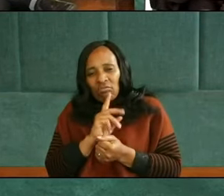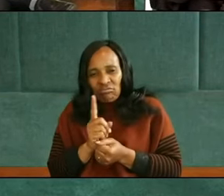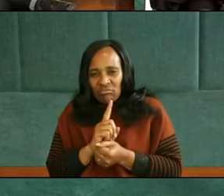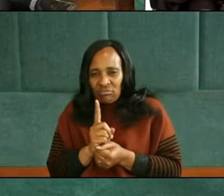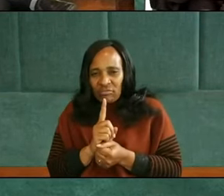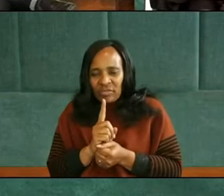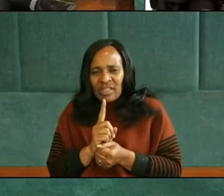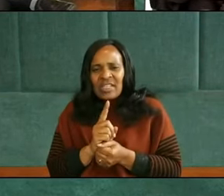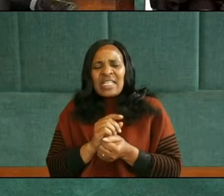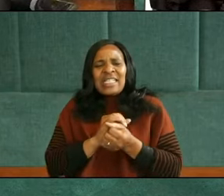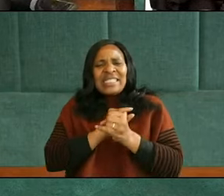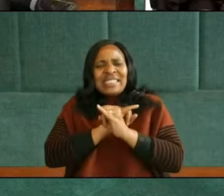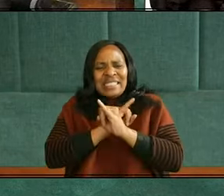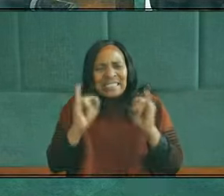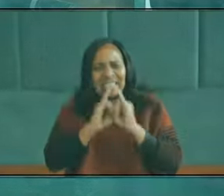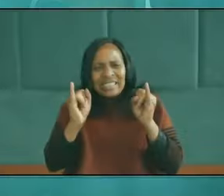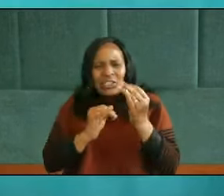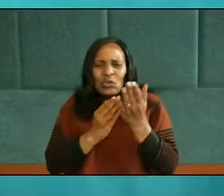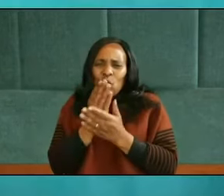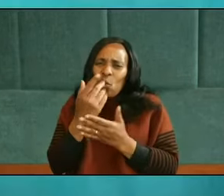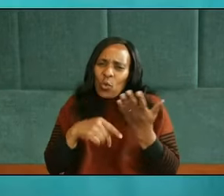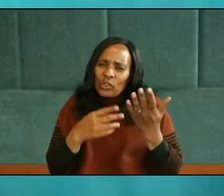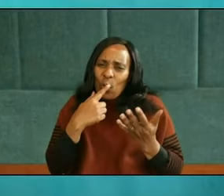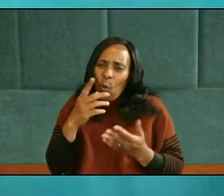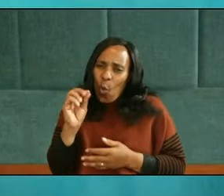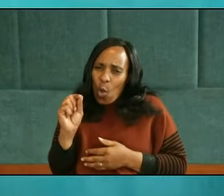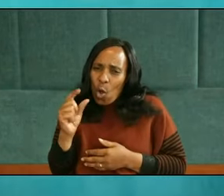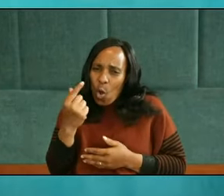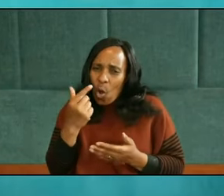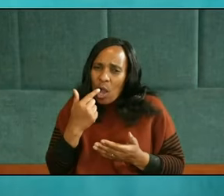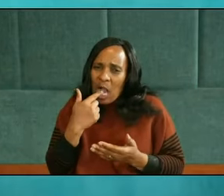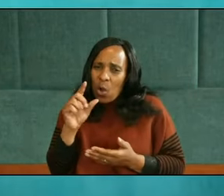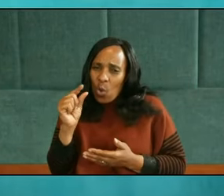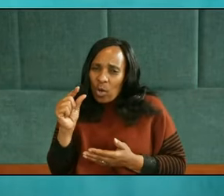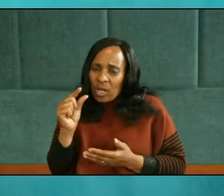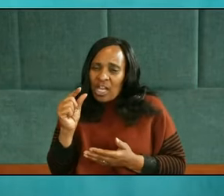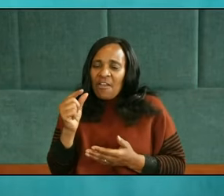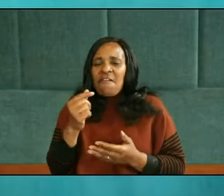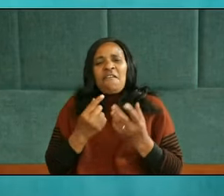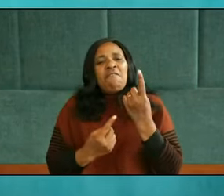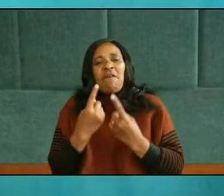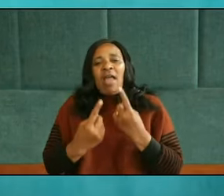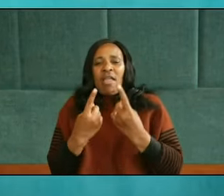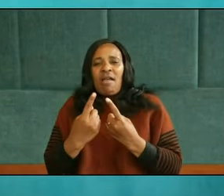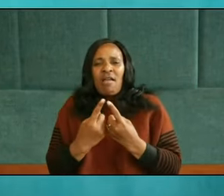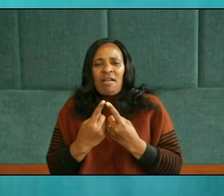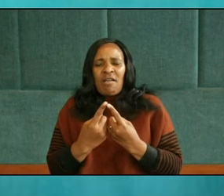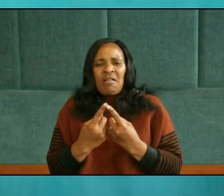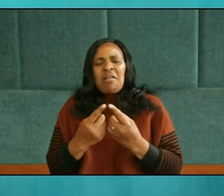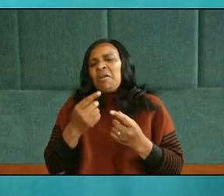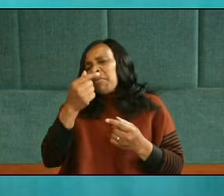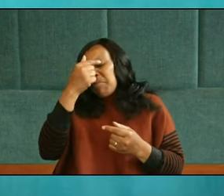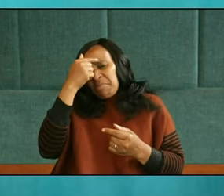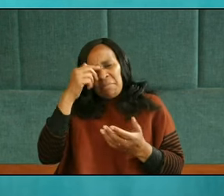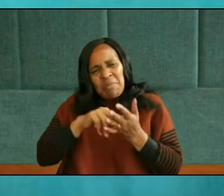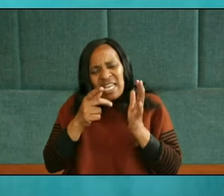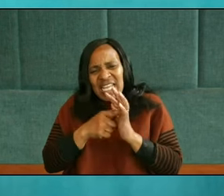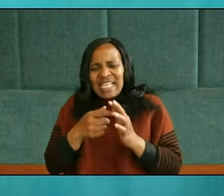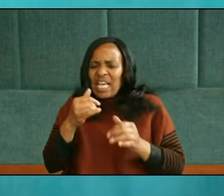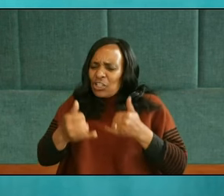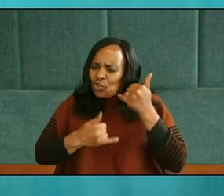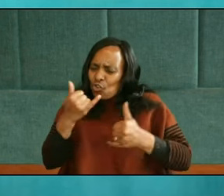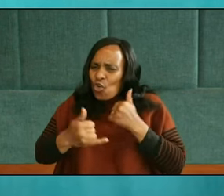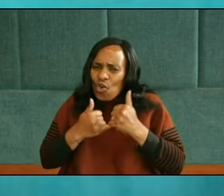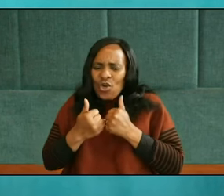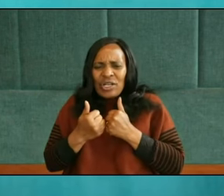purified by fire. So sometimes the chastenings may not be enjoyable. It may be very, very painful. You can imagine